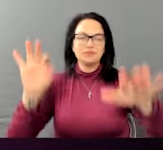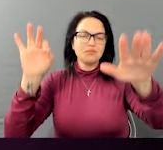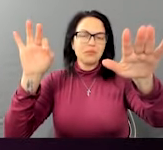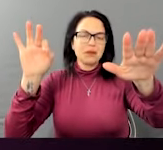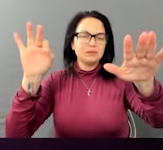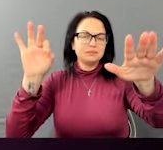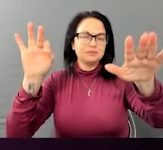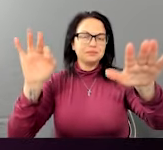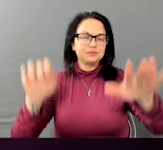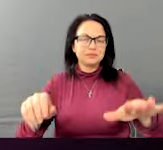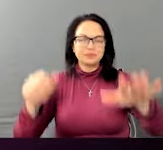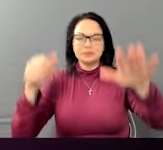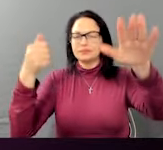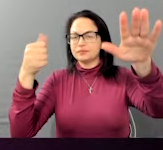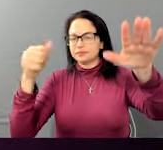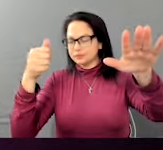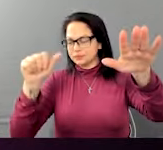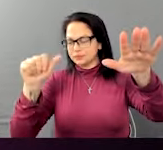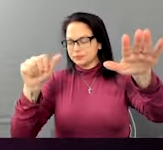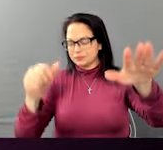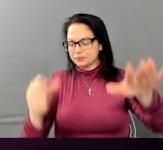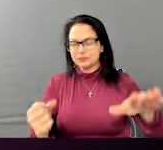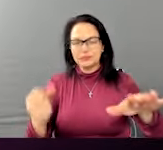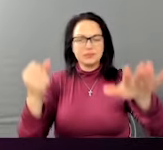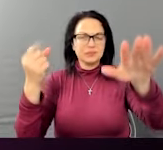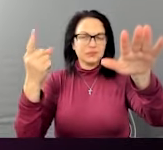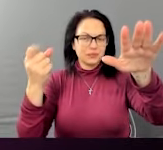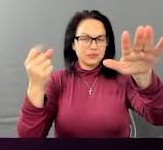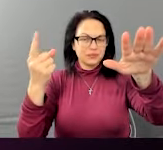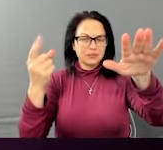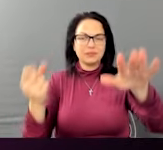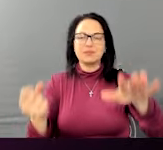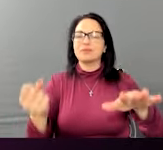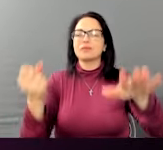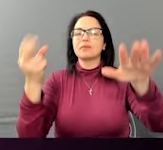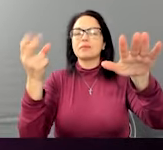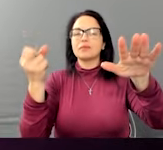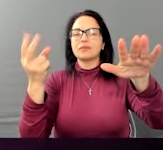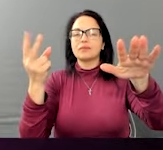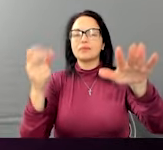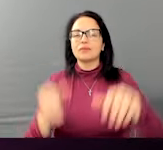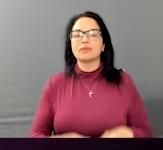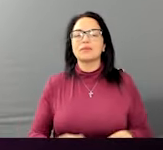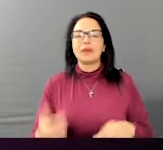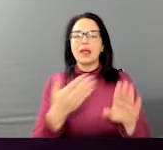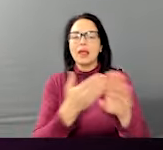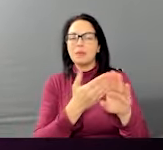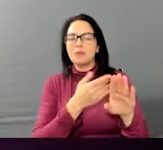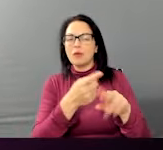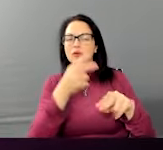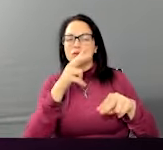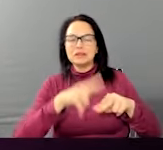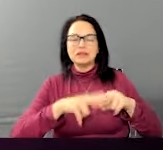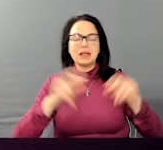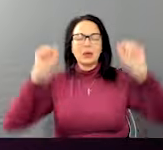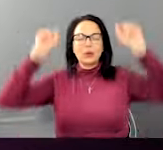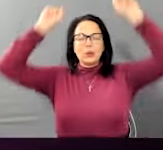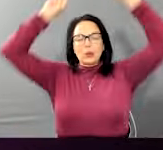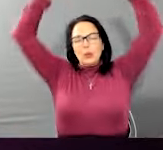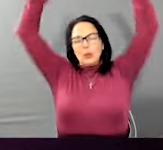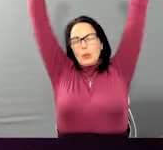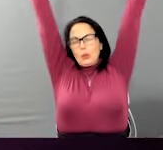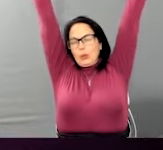8, 9, 10. We're getting close. 11 and 12. And before you sit down, stretch up over your head as high as you